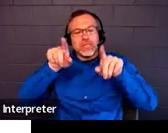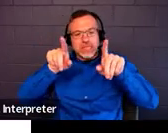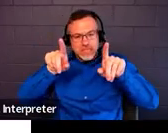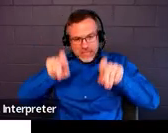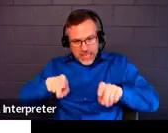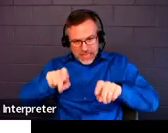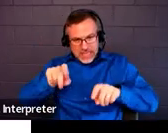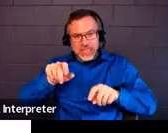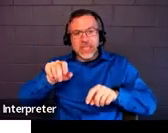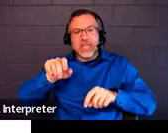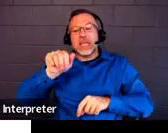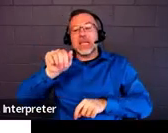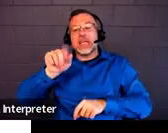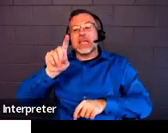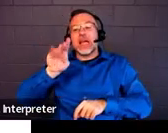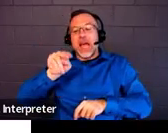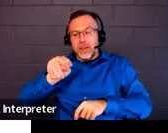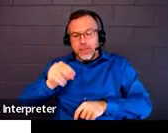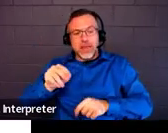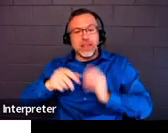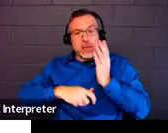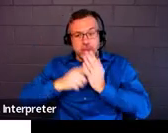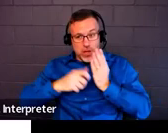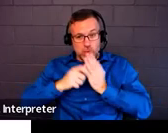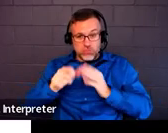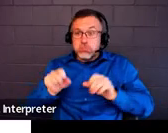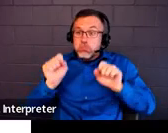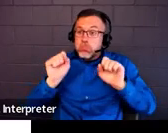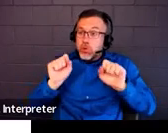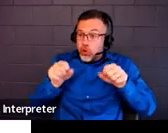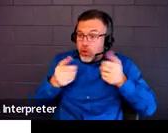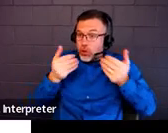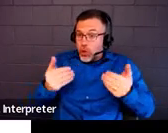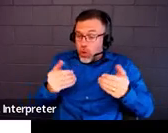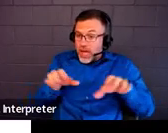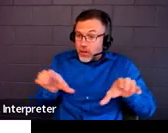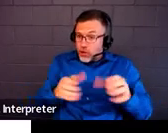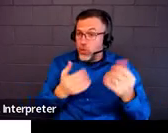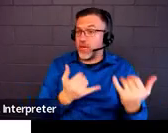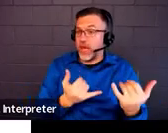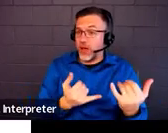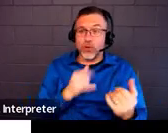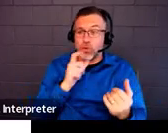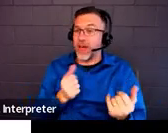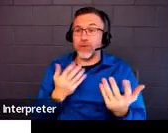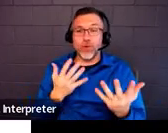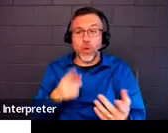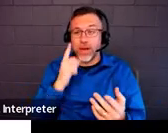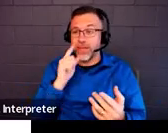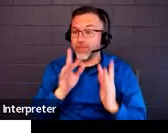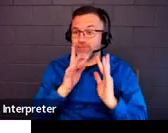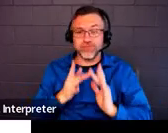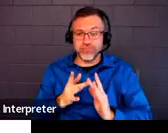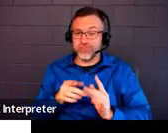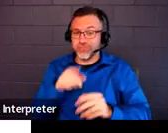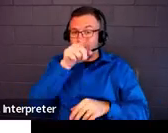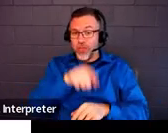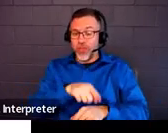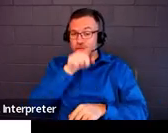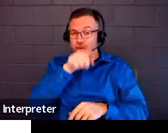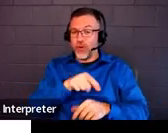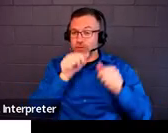these are actions that can be taken now. You don't need to wait for the platform to be open to users. These are posted on our Maine DOE